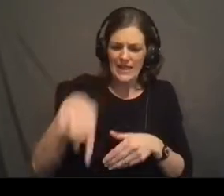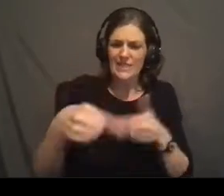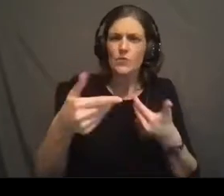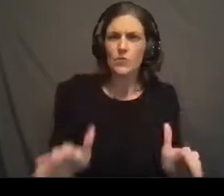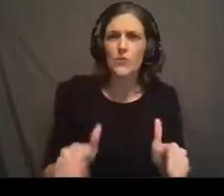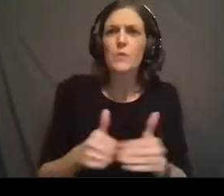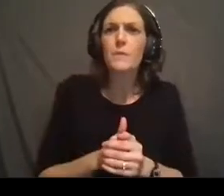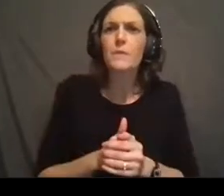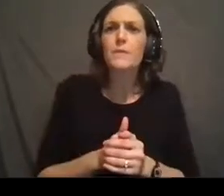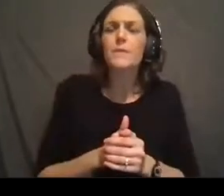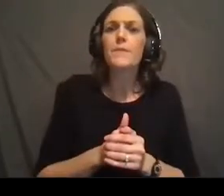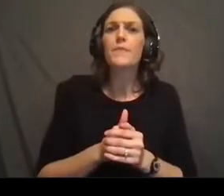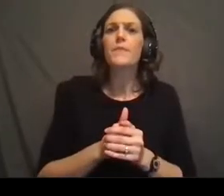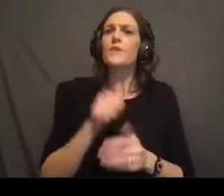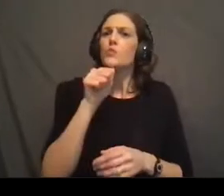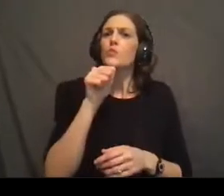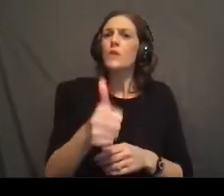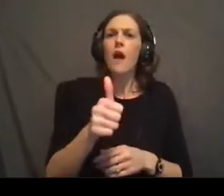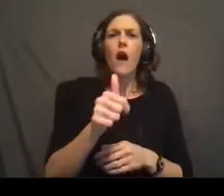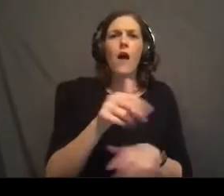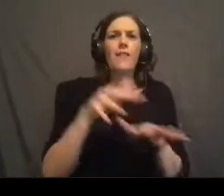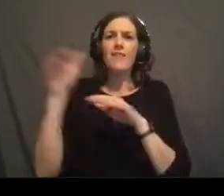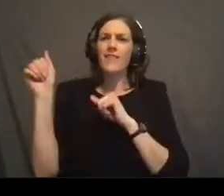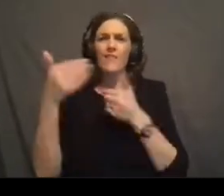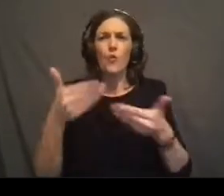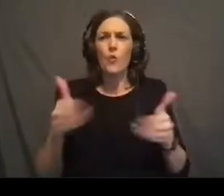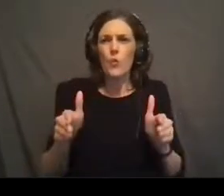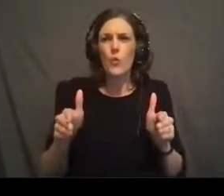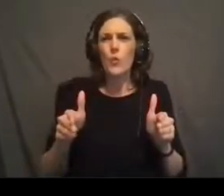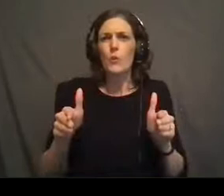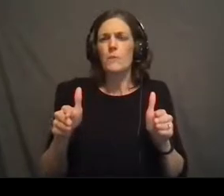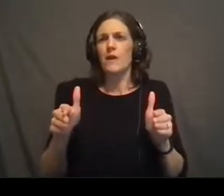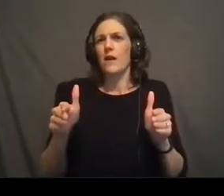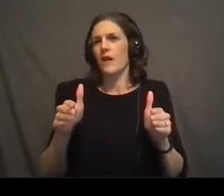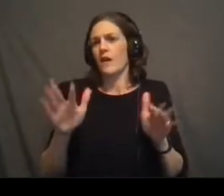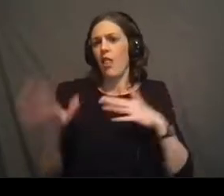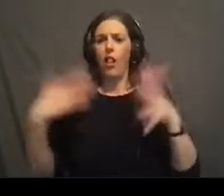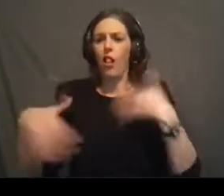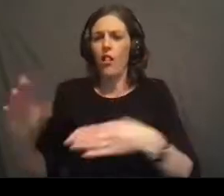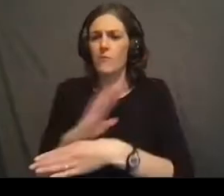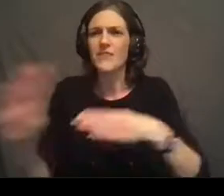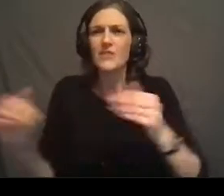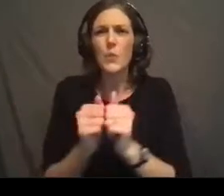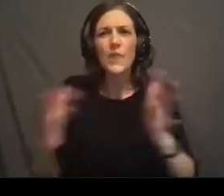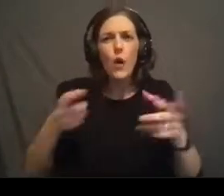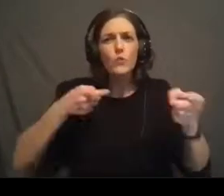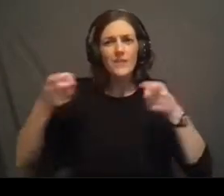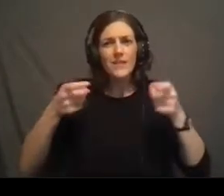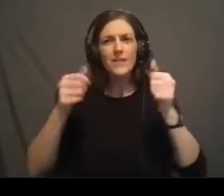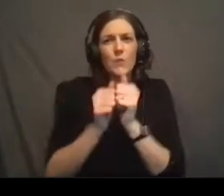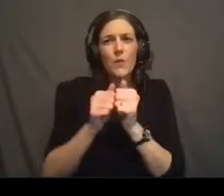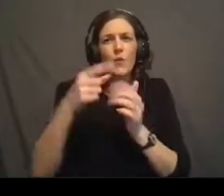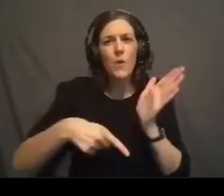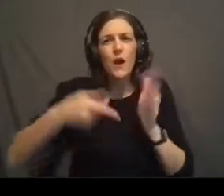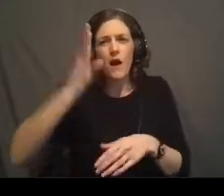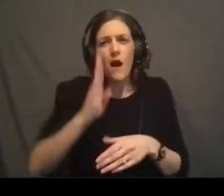room. And do not walk out of this room and get to the busyness of what's going on without dealing with what